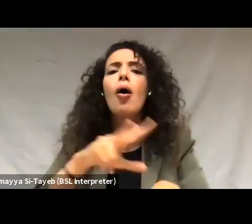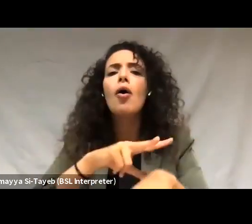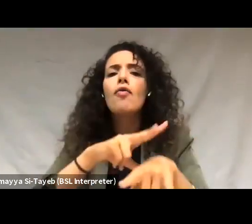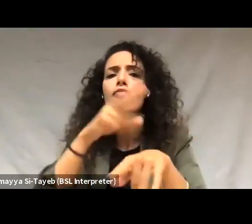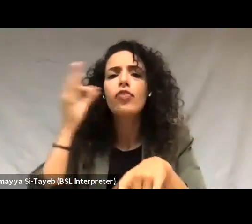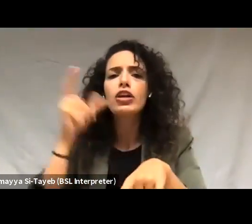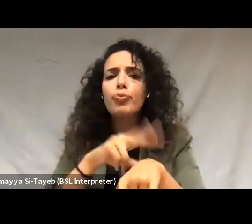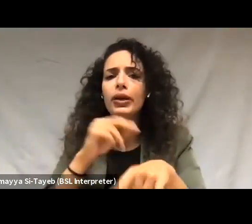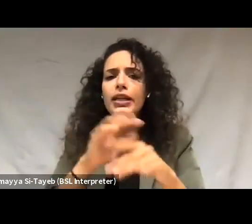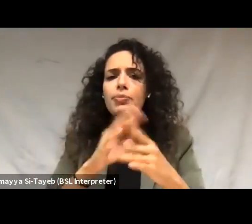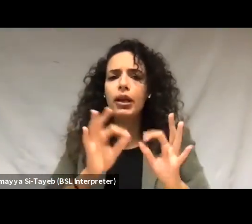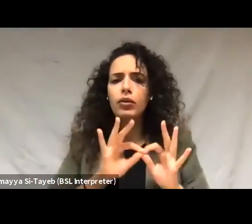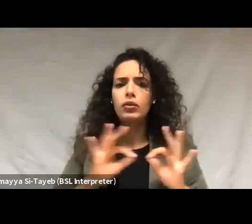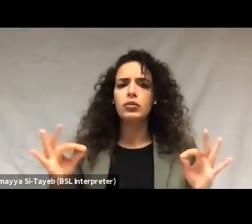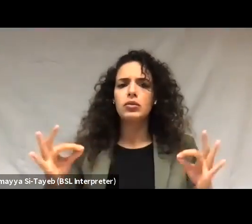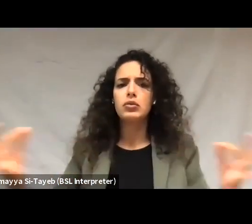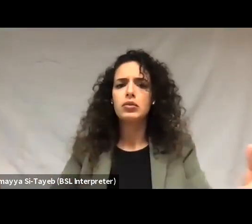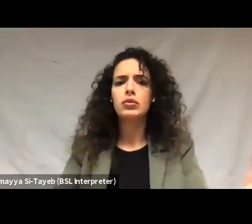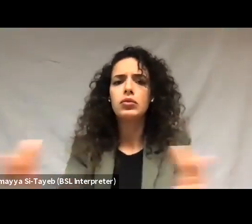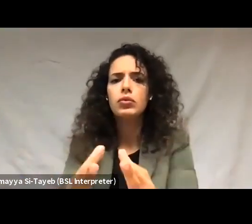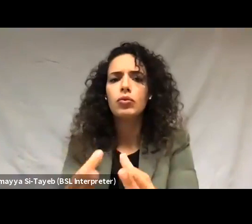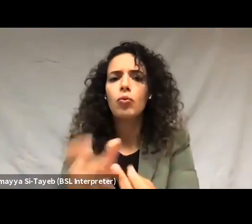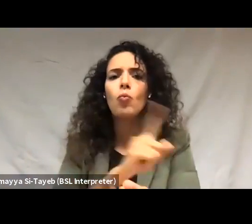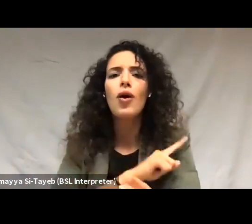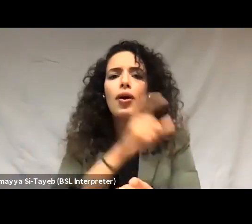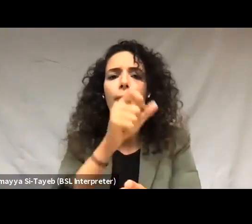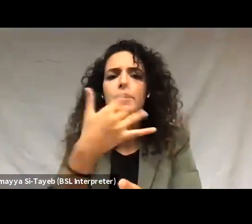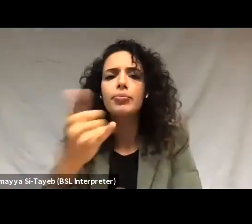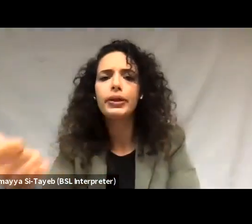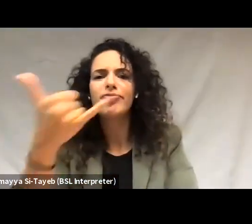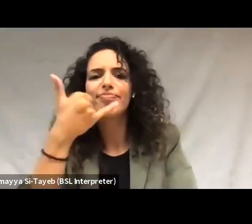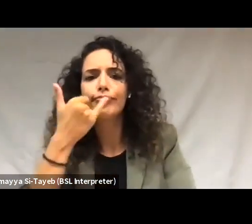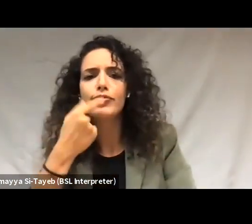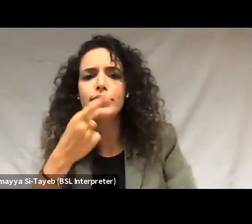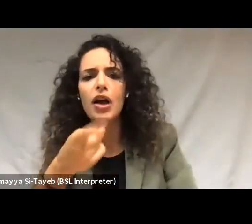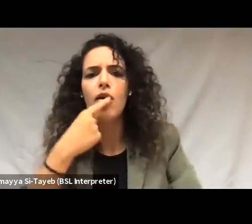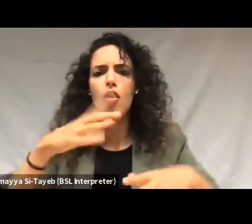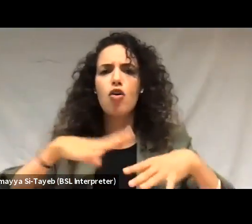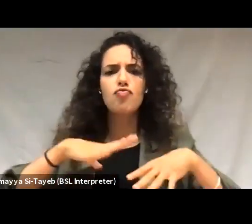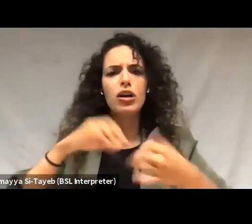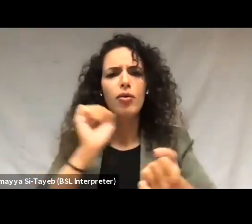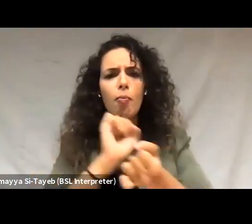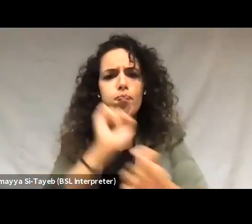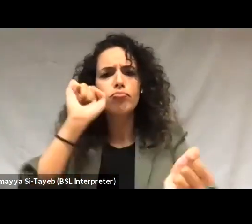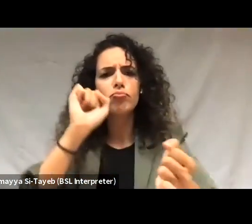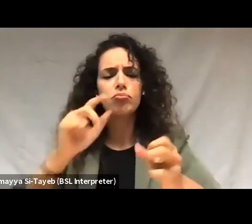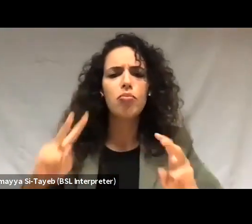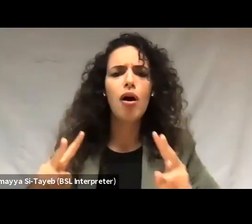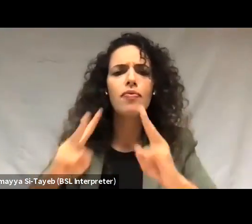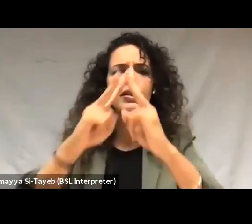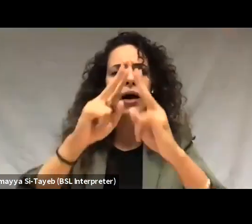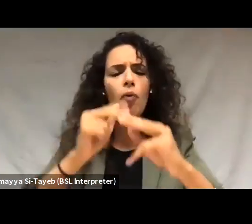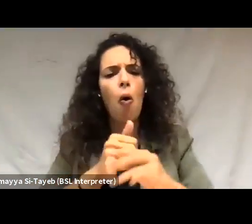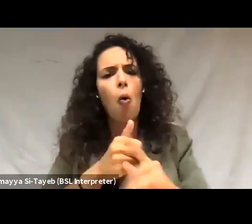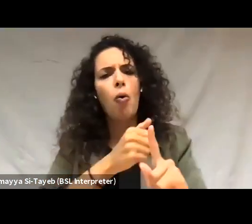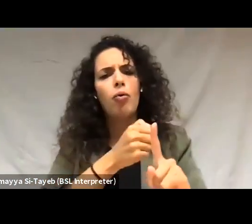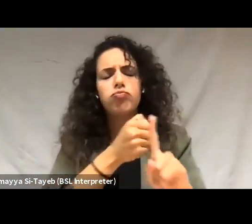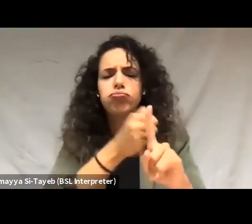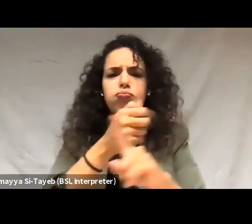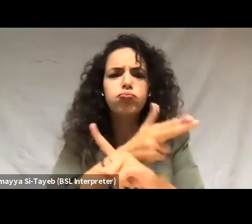had called in and said that he was ready to blow himself up or to attack people.